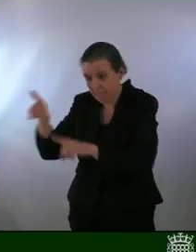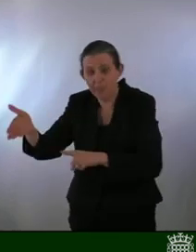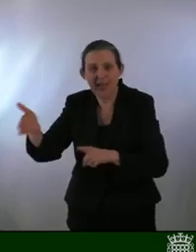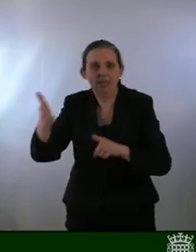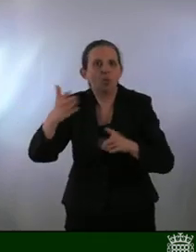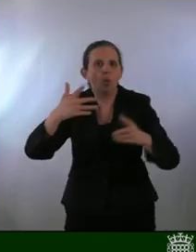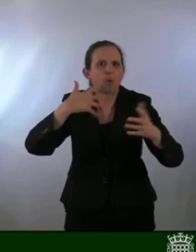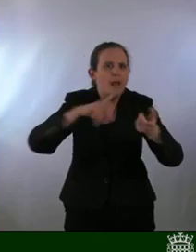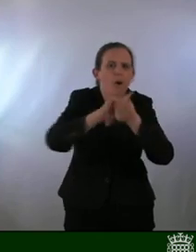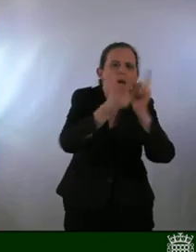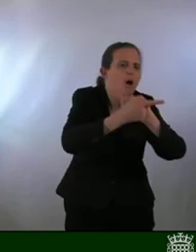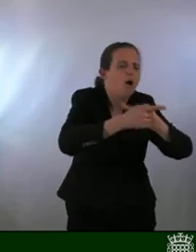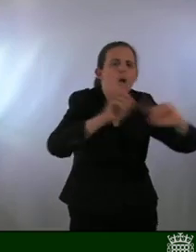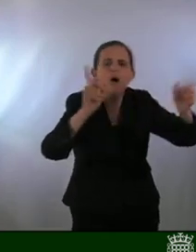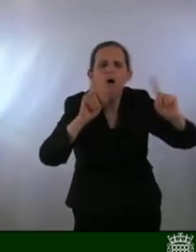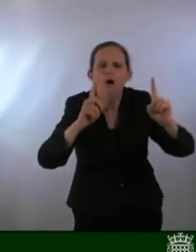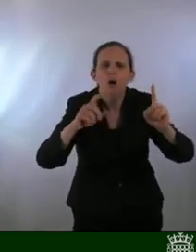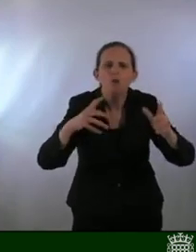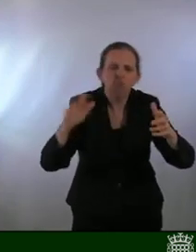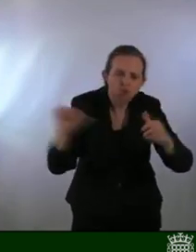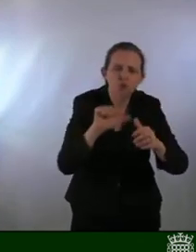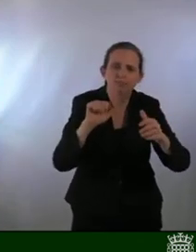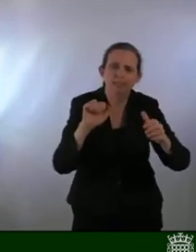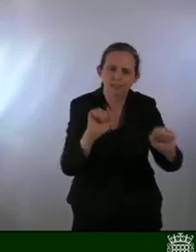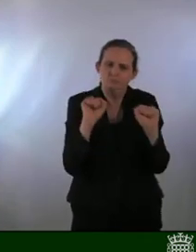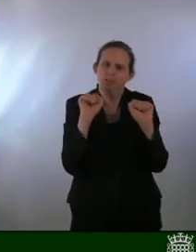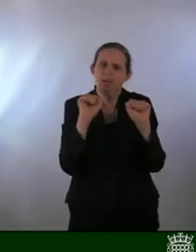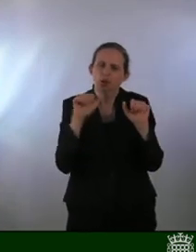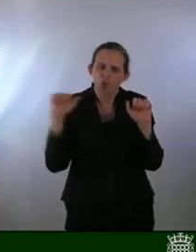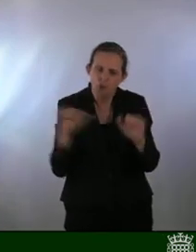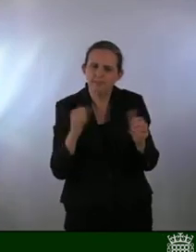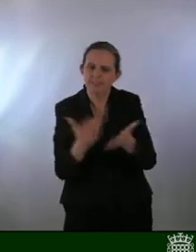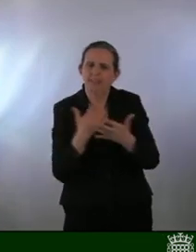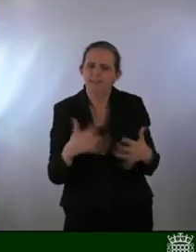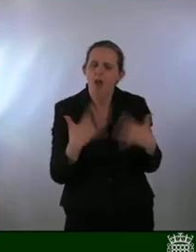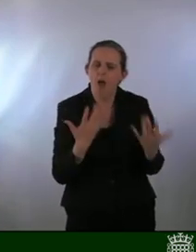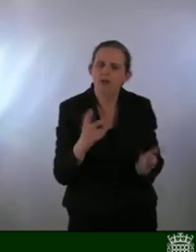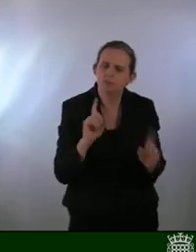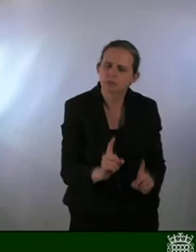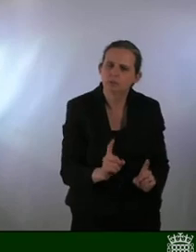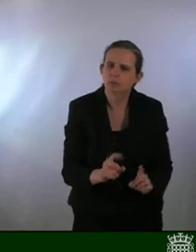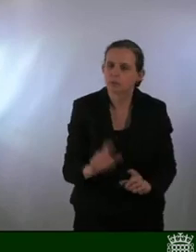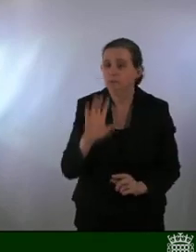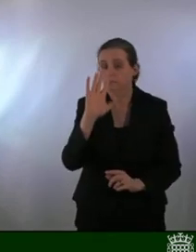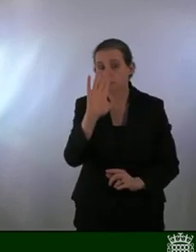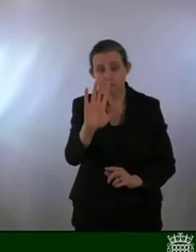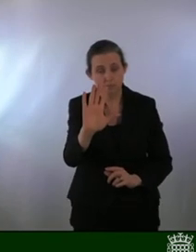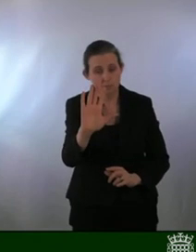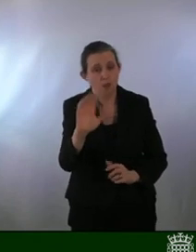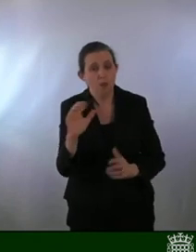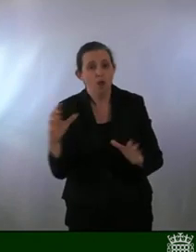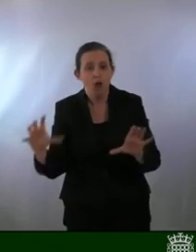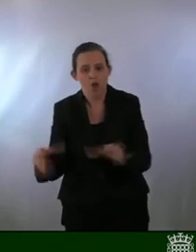in the direction of actually saving lives. No, we're very clear that herd immunity is not part of our